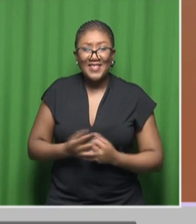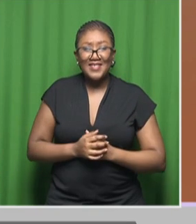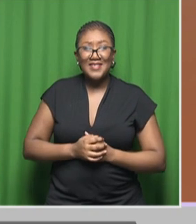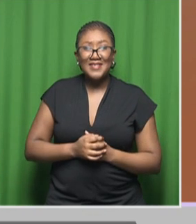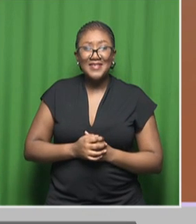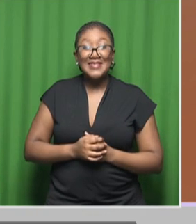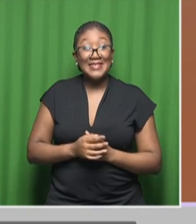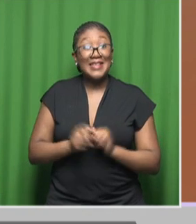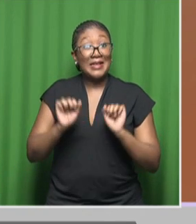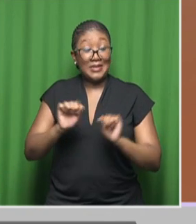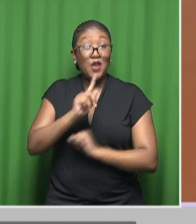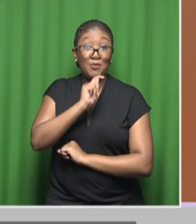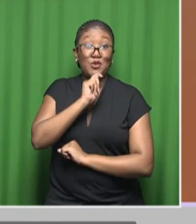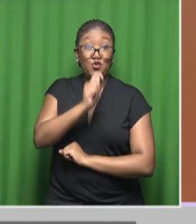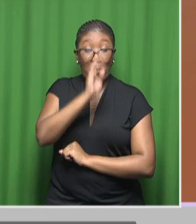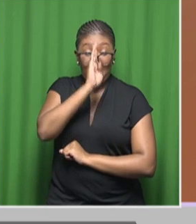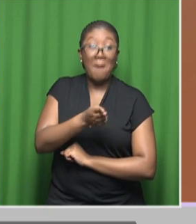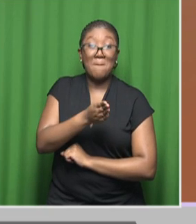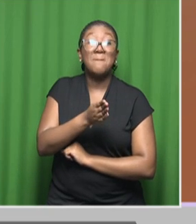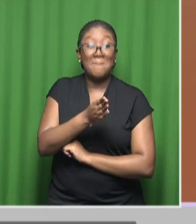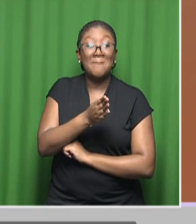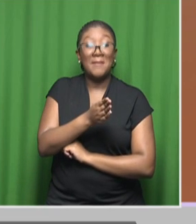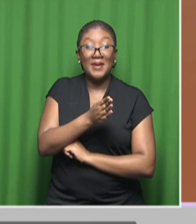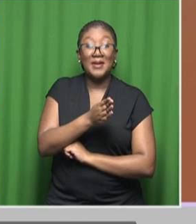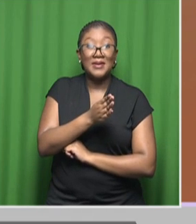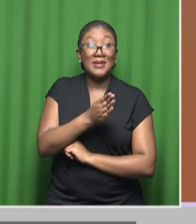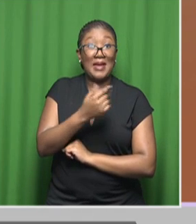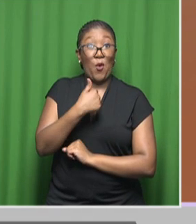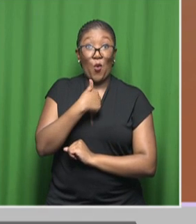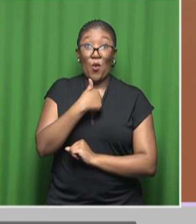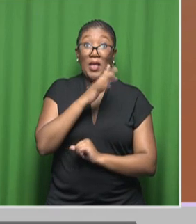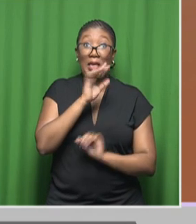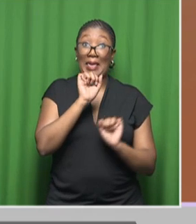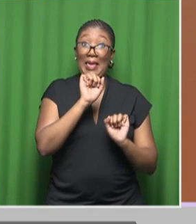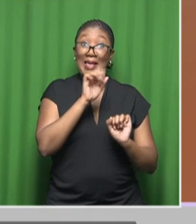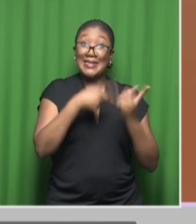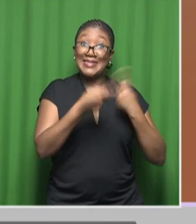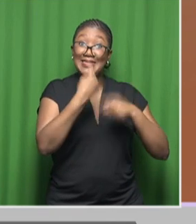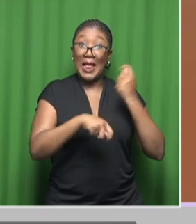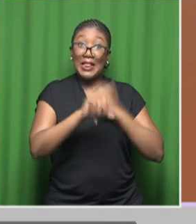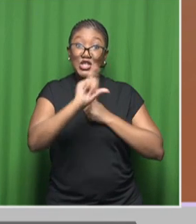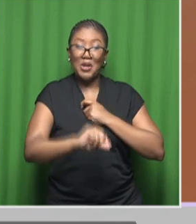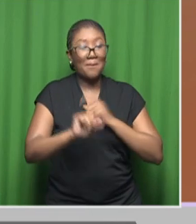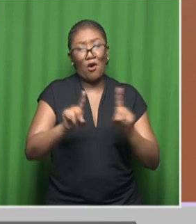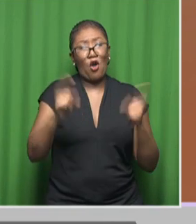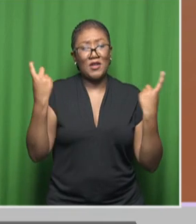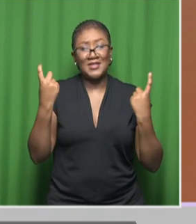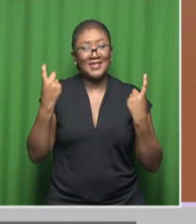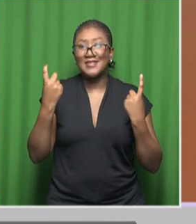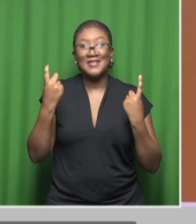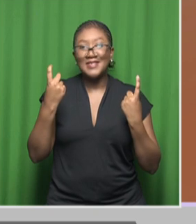To be frank and tell you the truth, I don't think that will ever branch into that market.